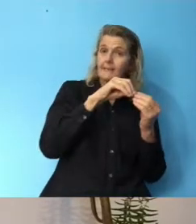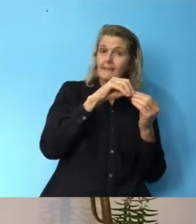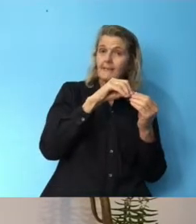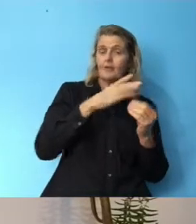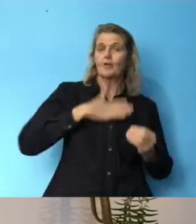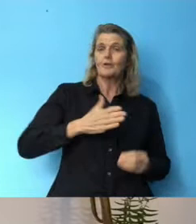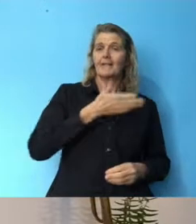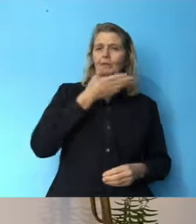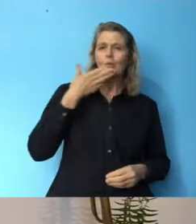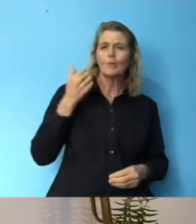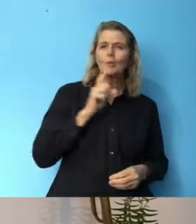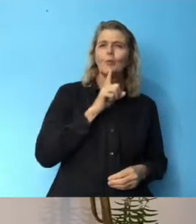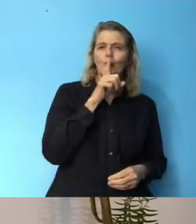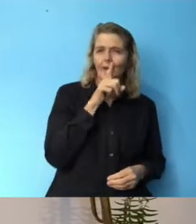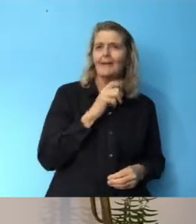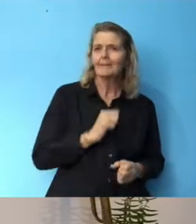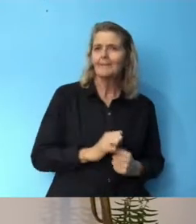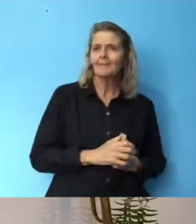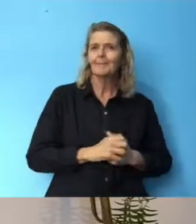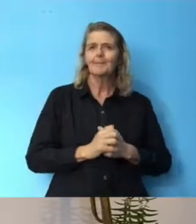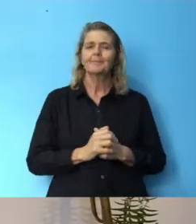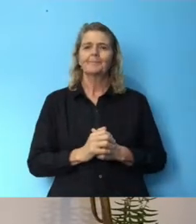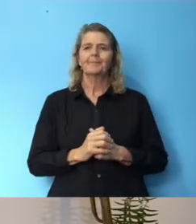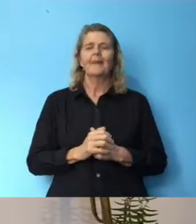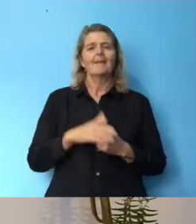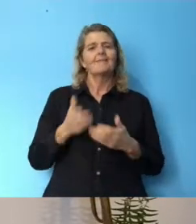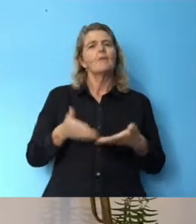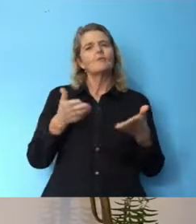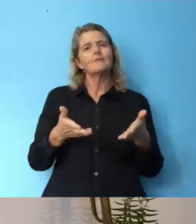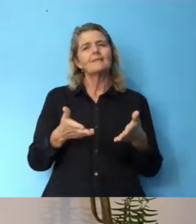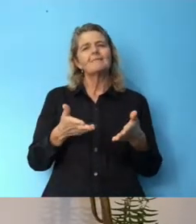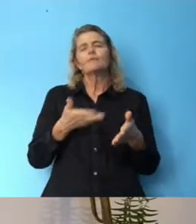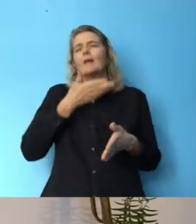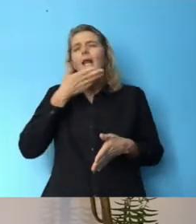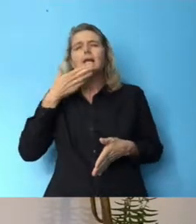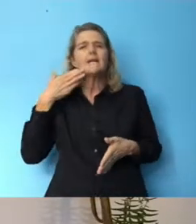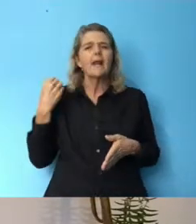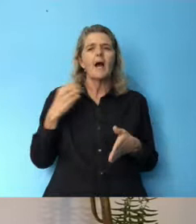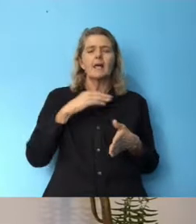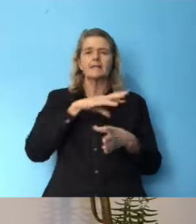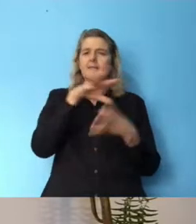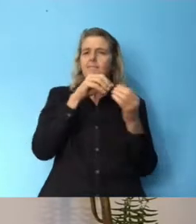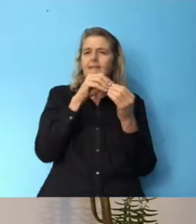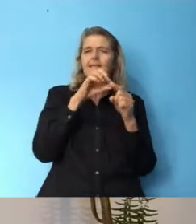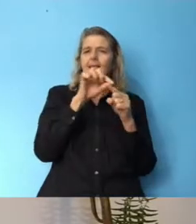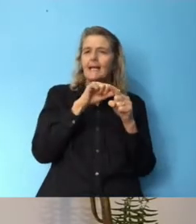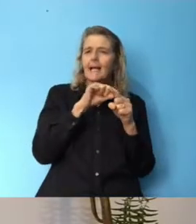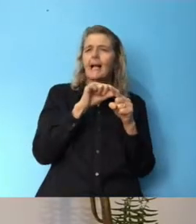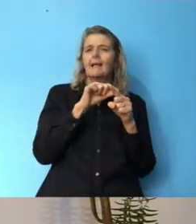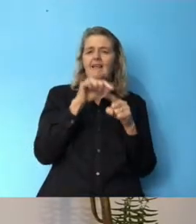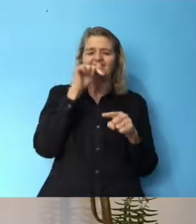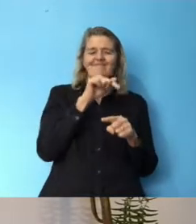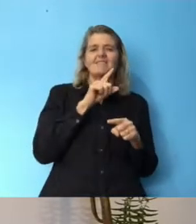some photos of this to cross-check if your one's from home, that's going to give you the nicest mixing colours, this red. So I'll